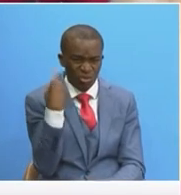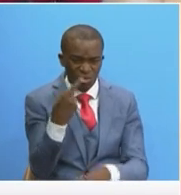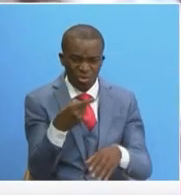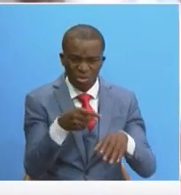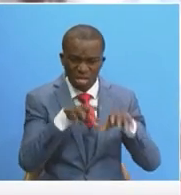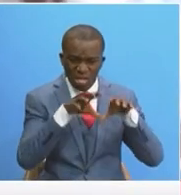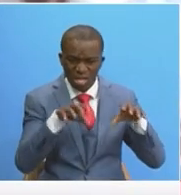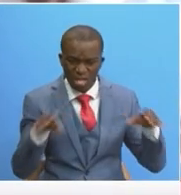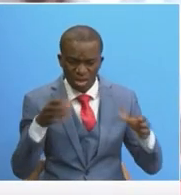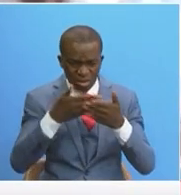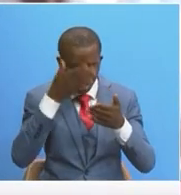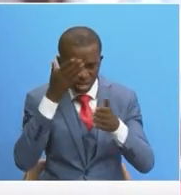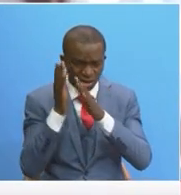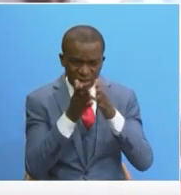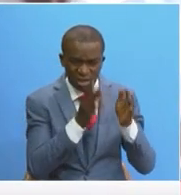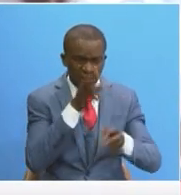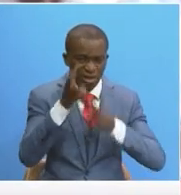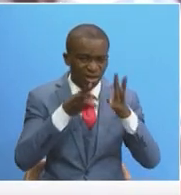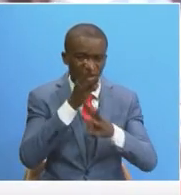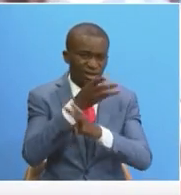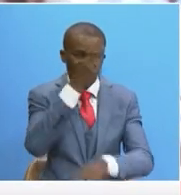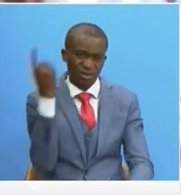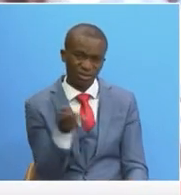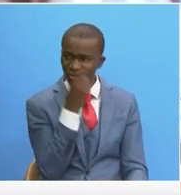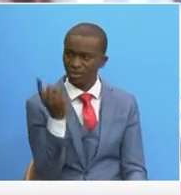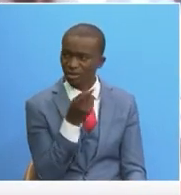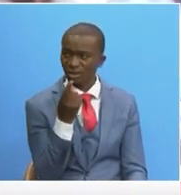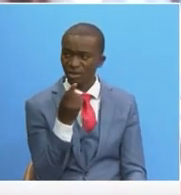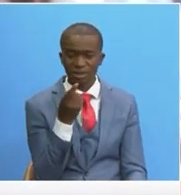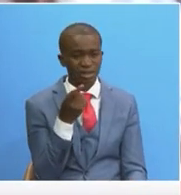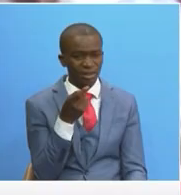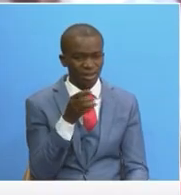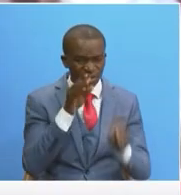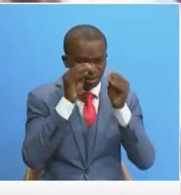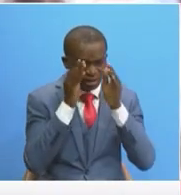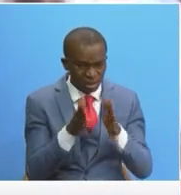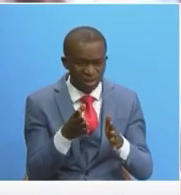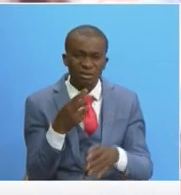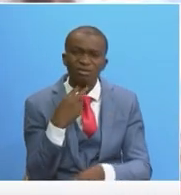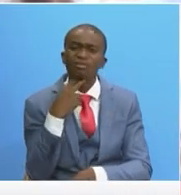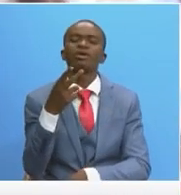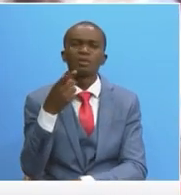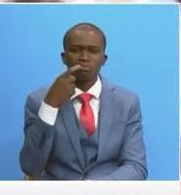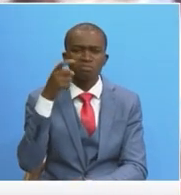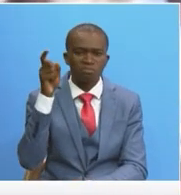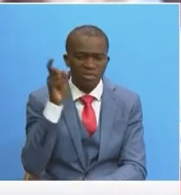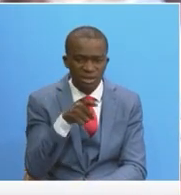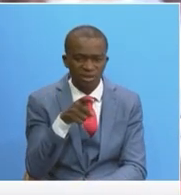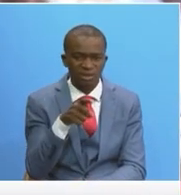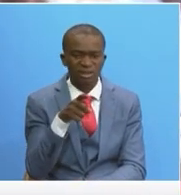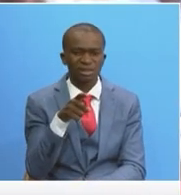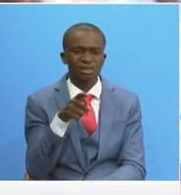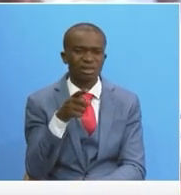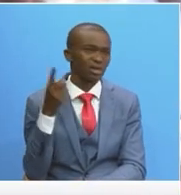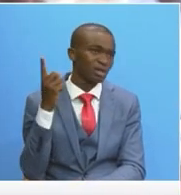worldwide, to ensure that the teacher's voice should be heard to uphold Zambia's growth